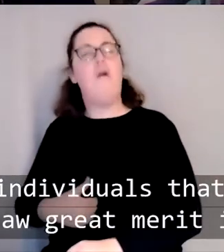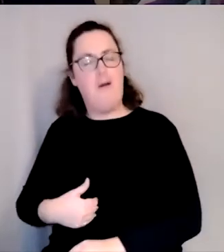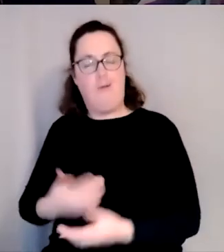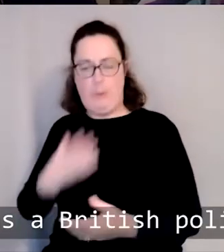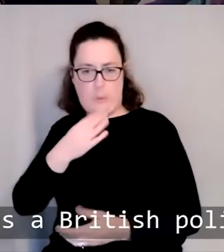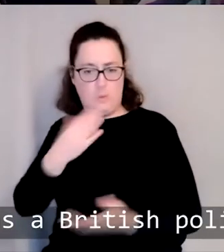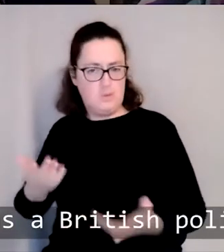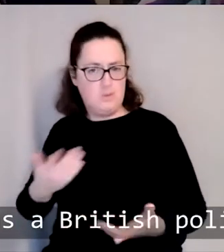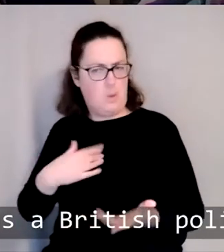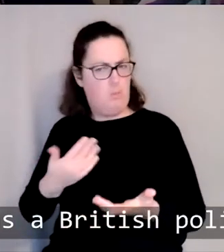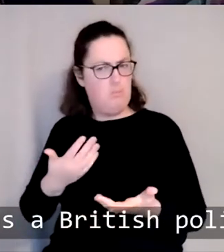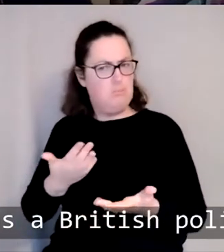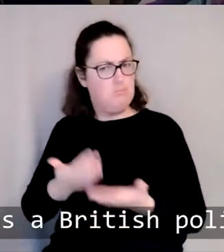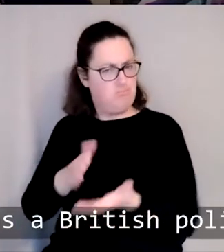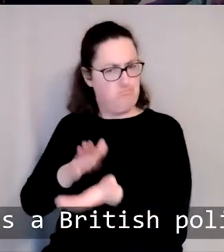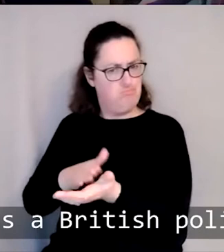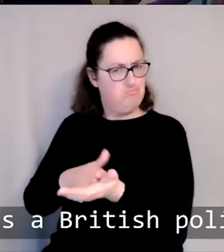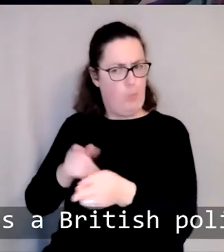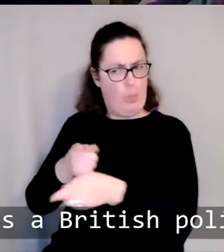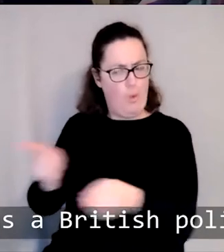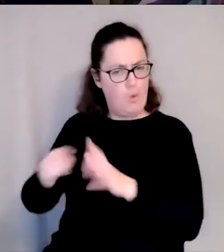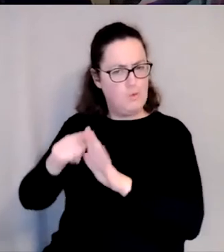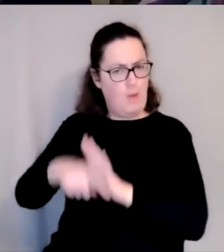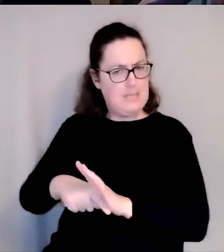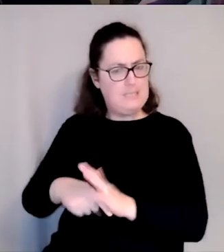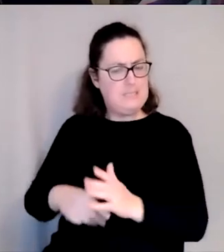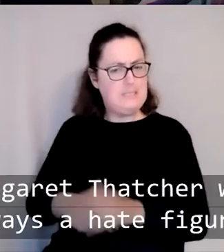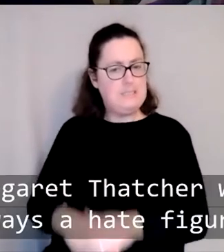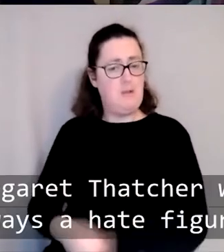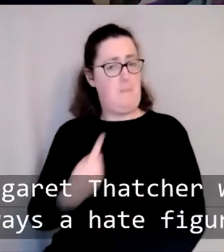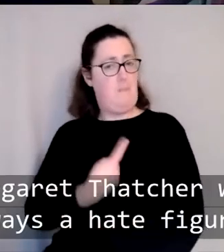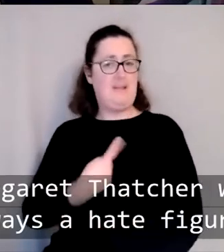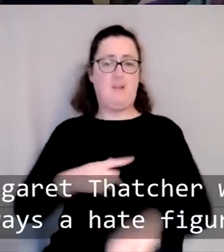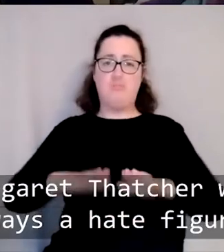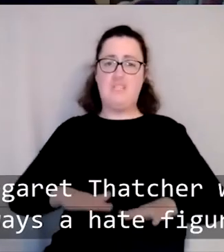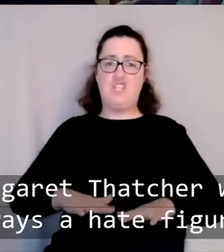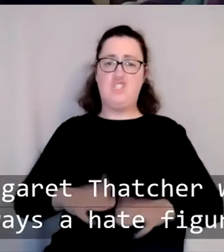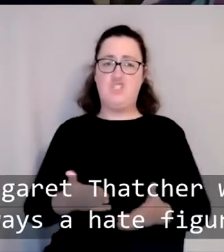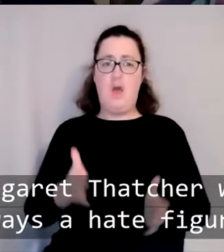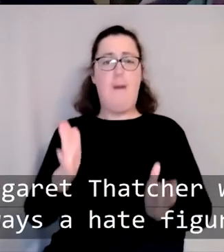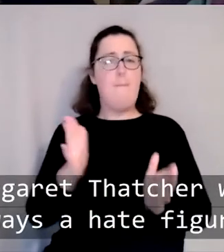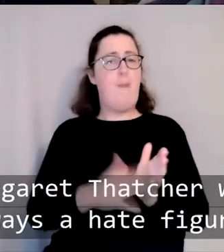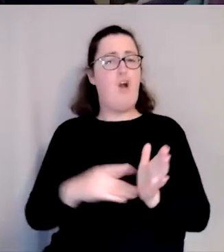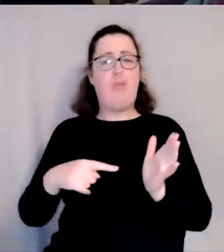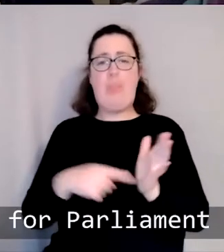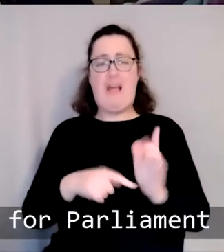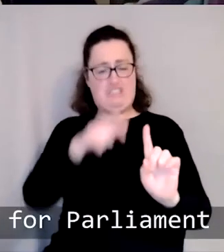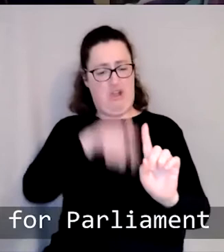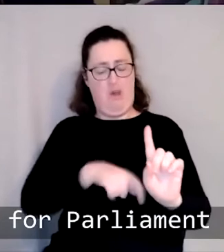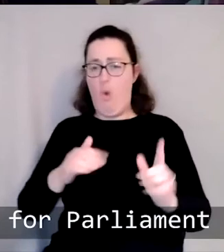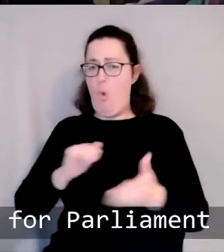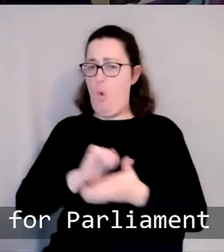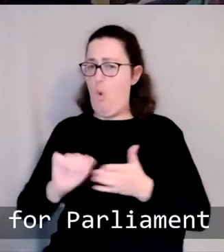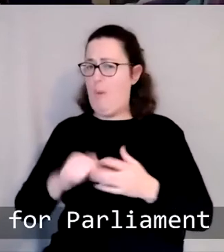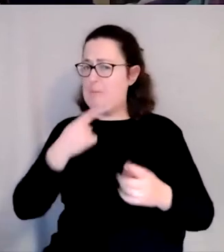merit in. And for me, as a British politician, Margaret Thatcher was a hate figure. You know, I stood